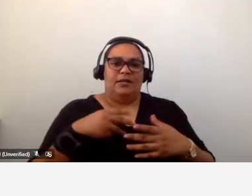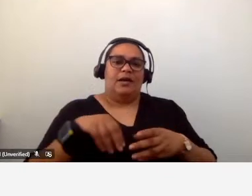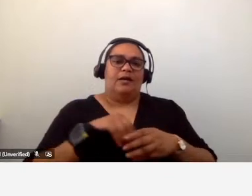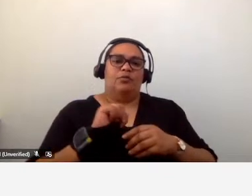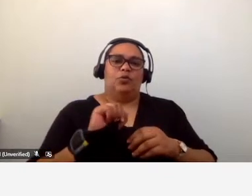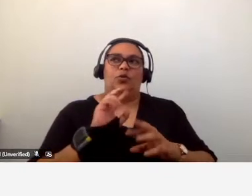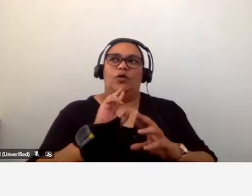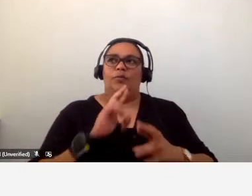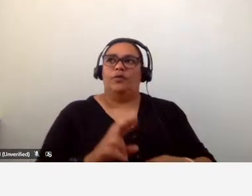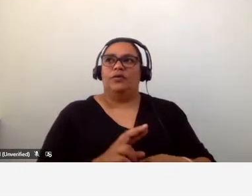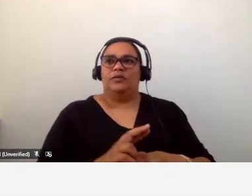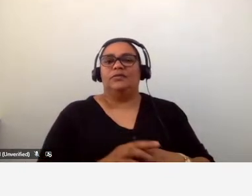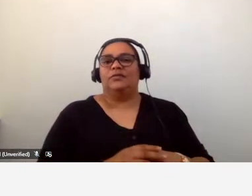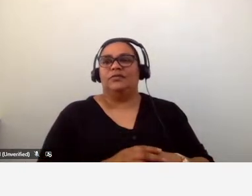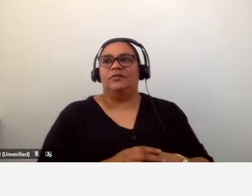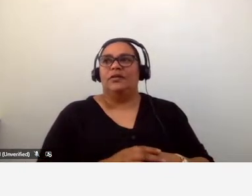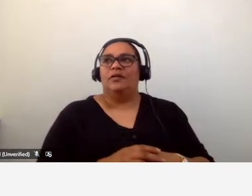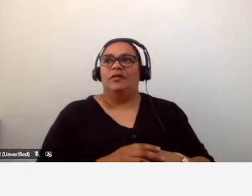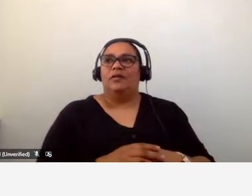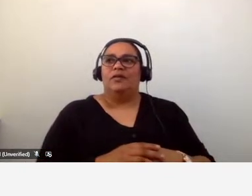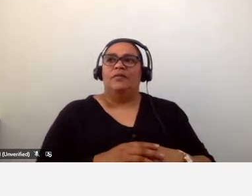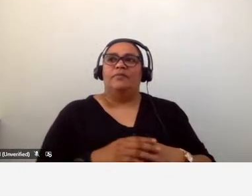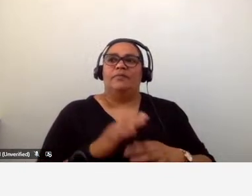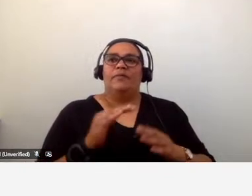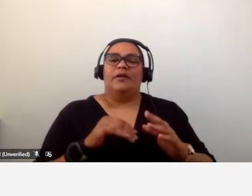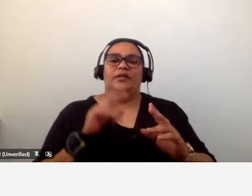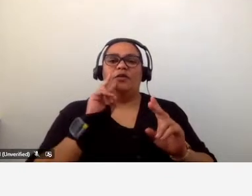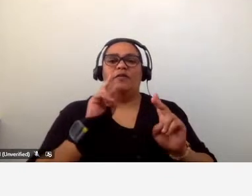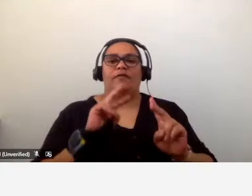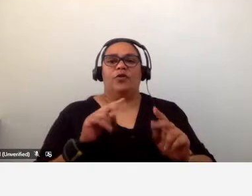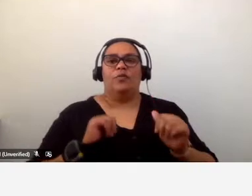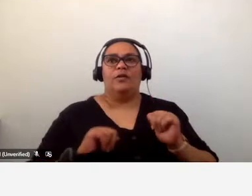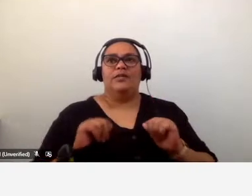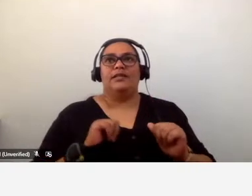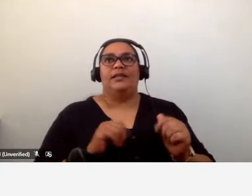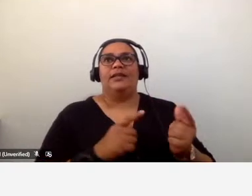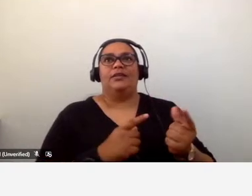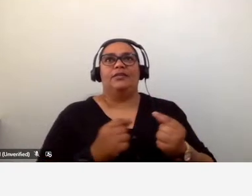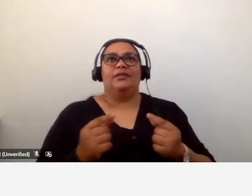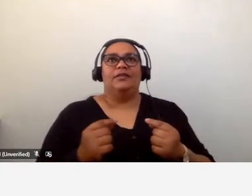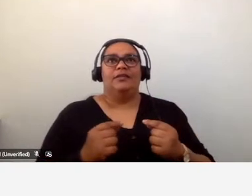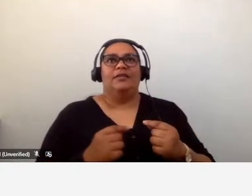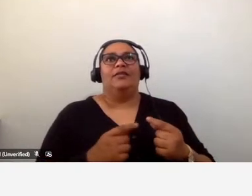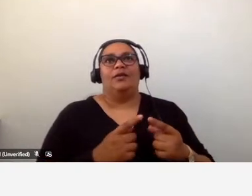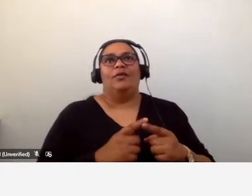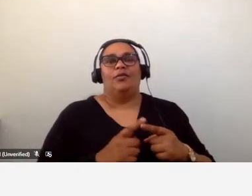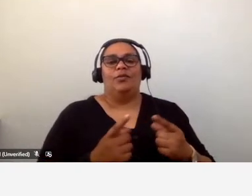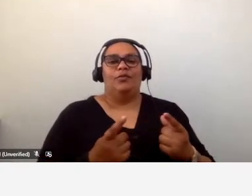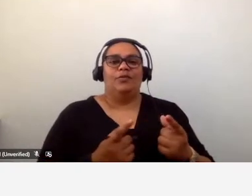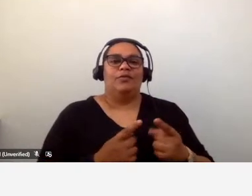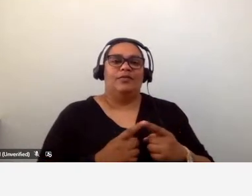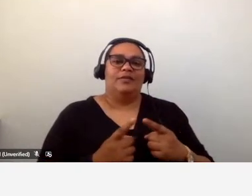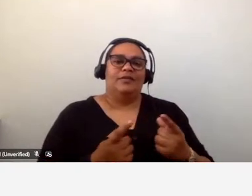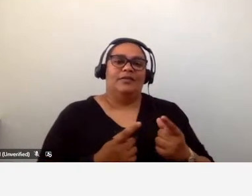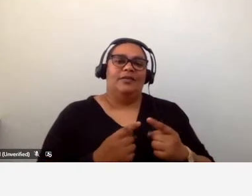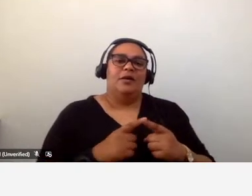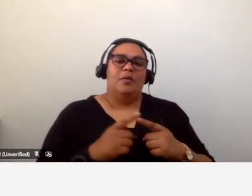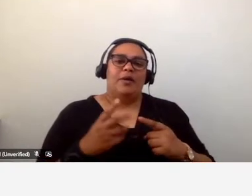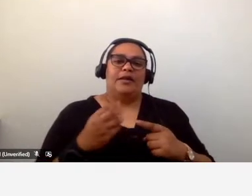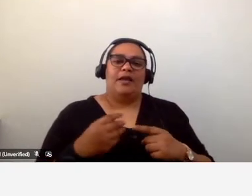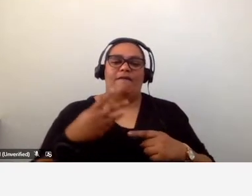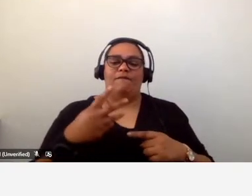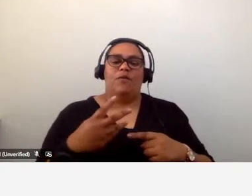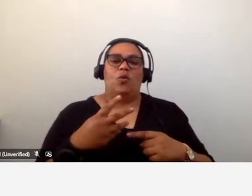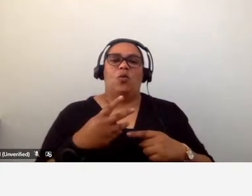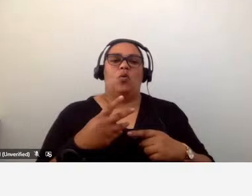report. Under overview of performance, the 2nd paragraph, it starts with 4 plenary